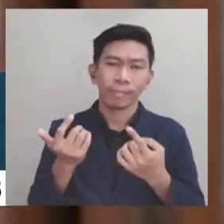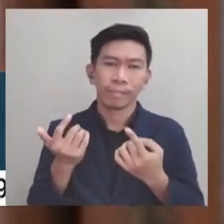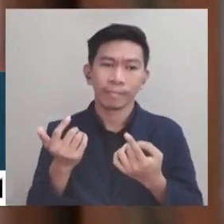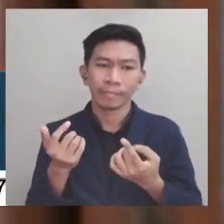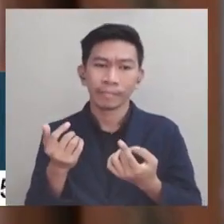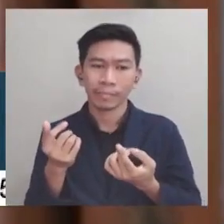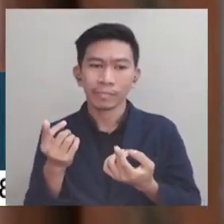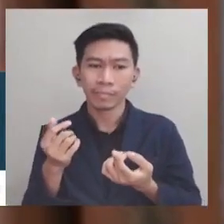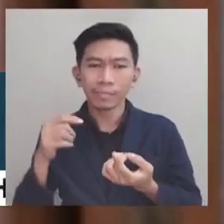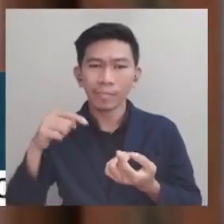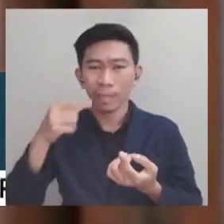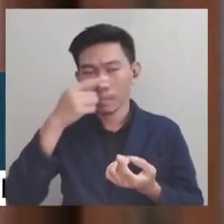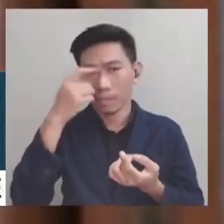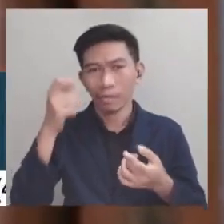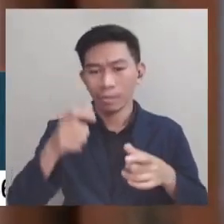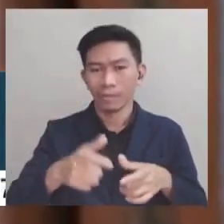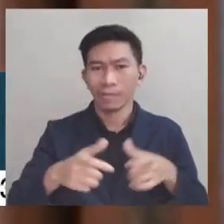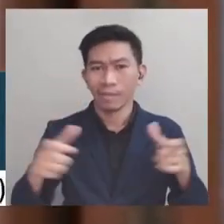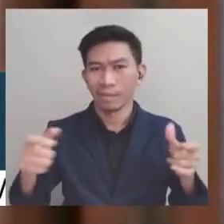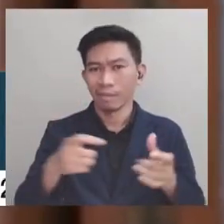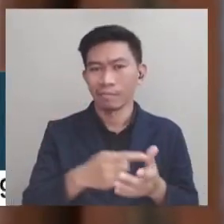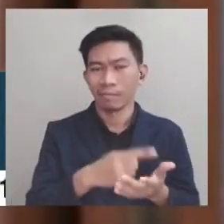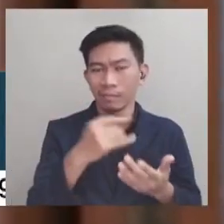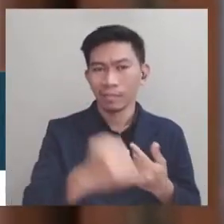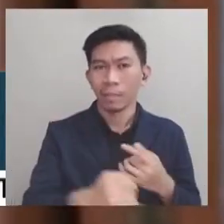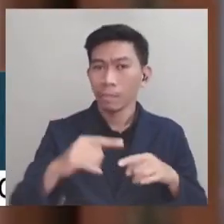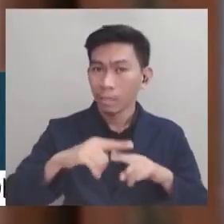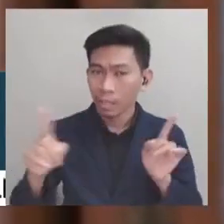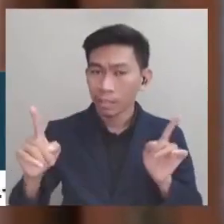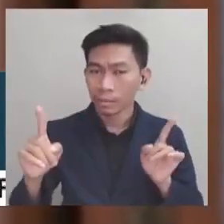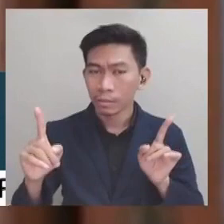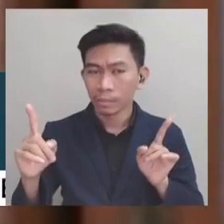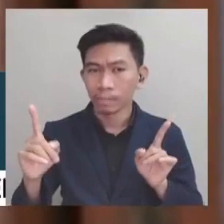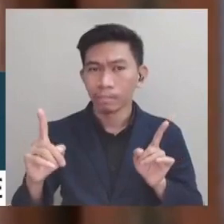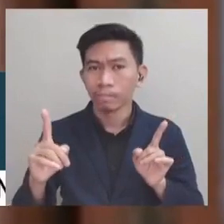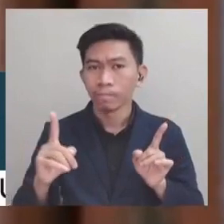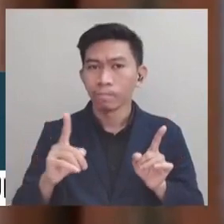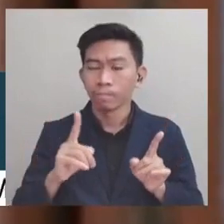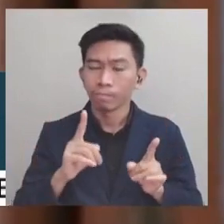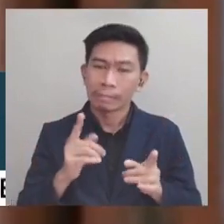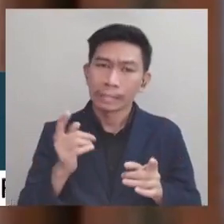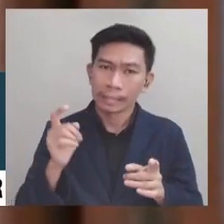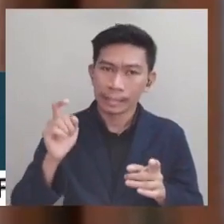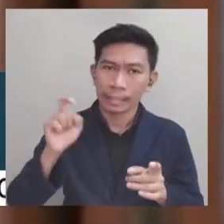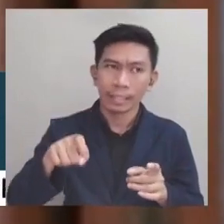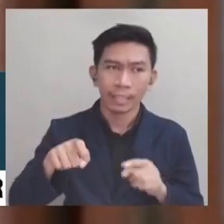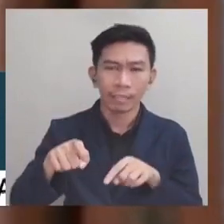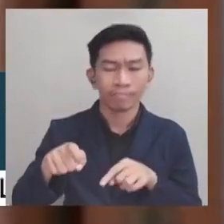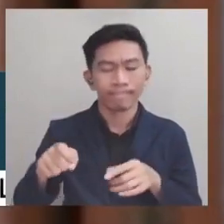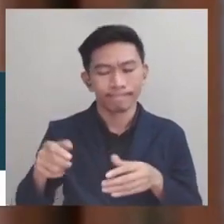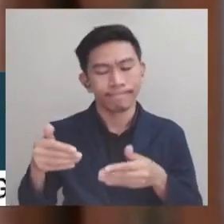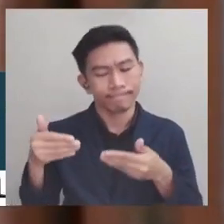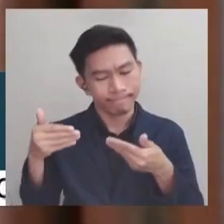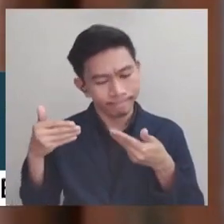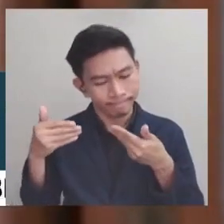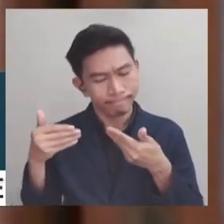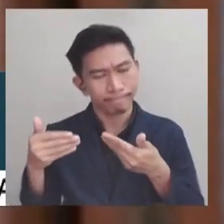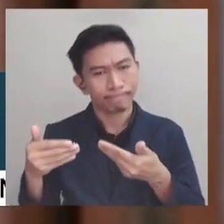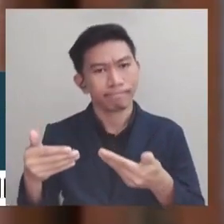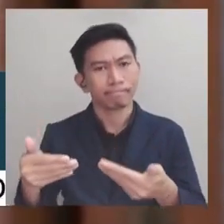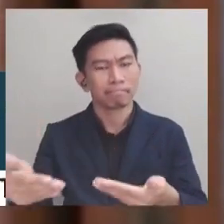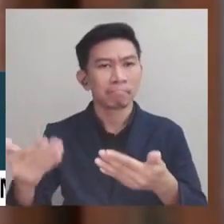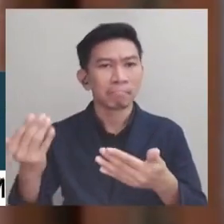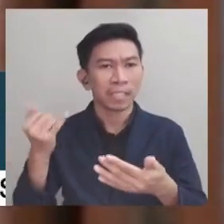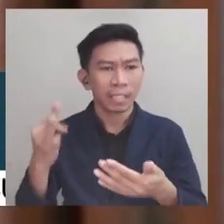this large project. But it is something that we have to go through if we are going to complete